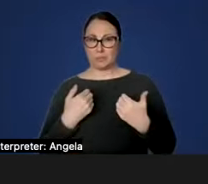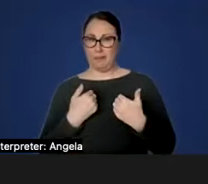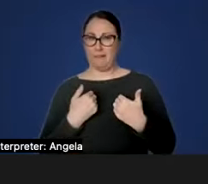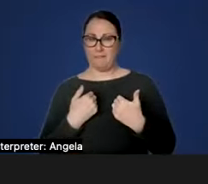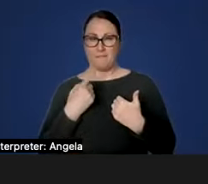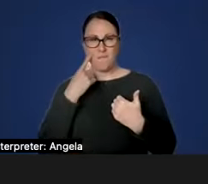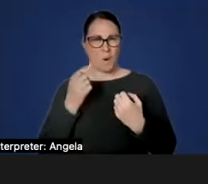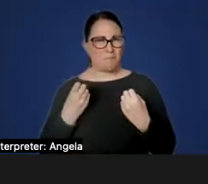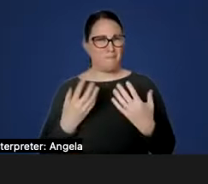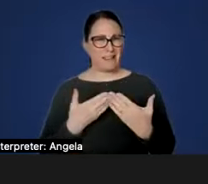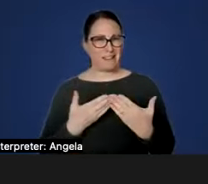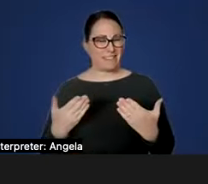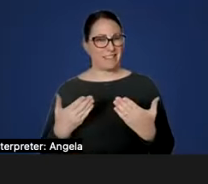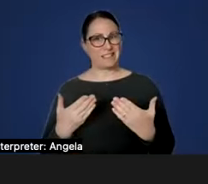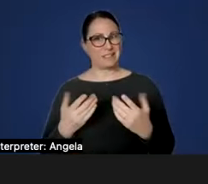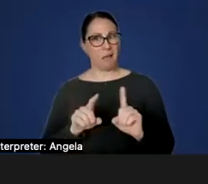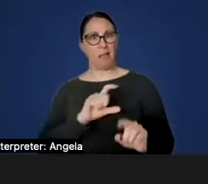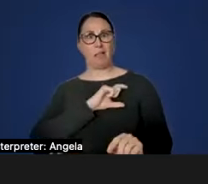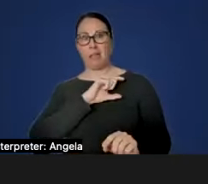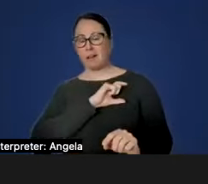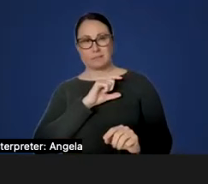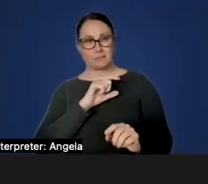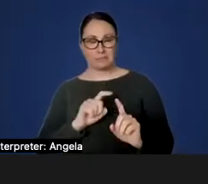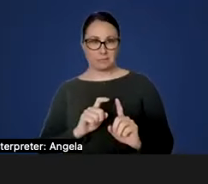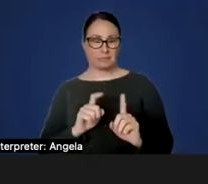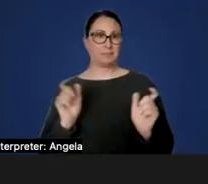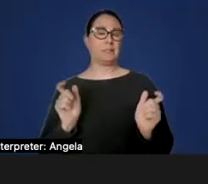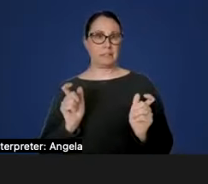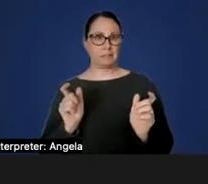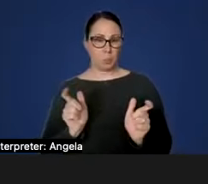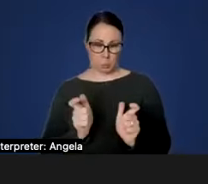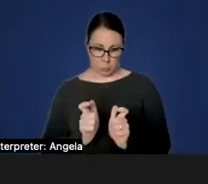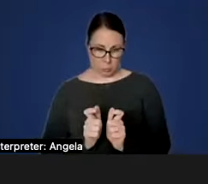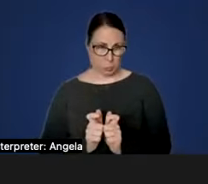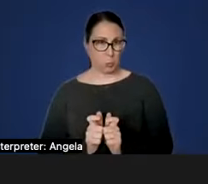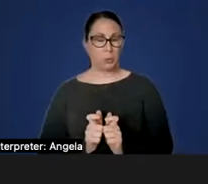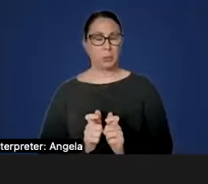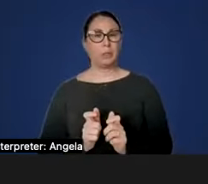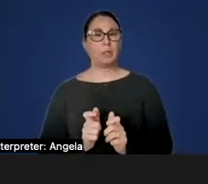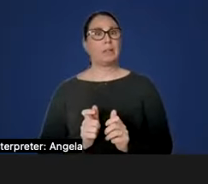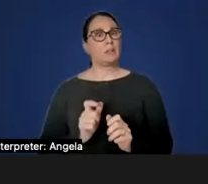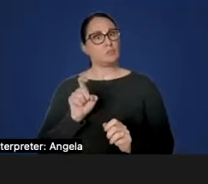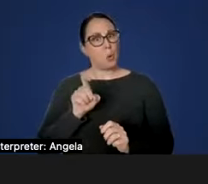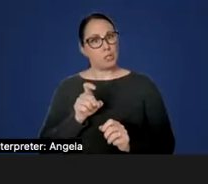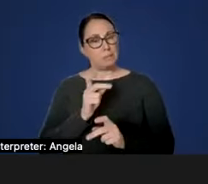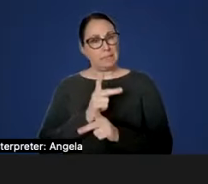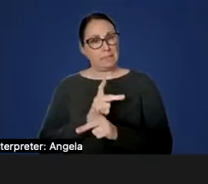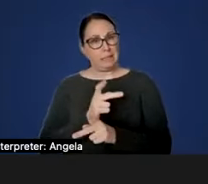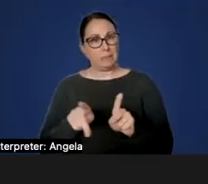for many things, but law enforcement is a huge one, right? And they're supposed to be keeping people safe and, you know,